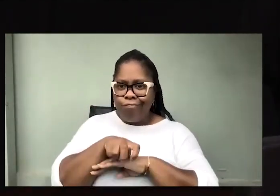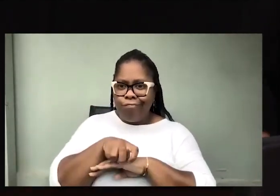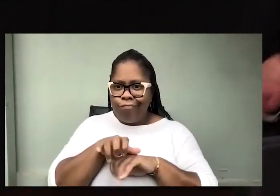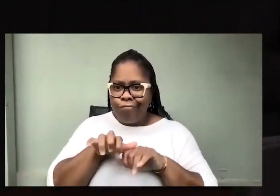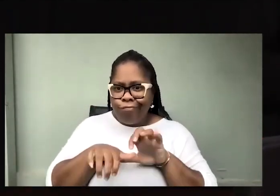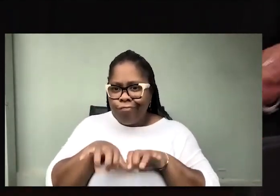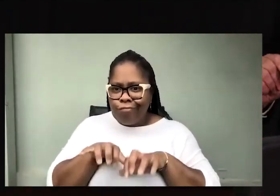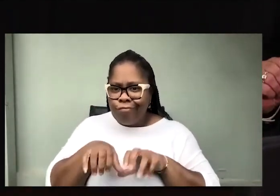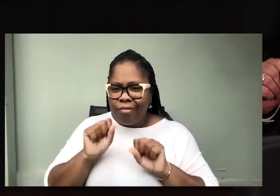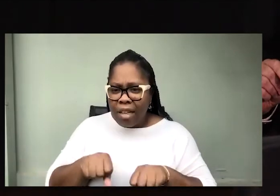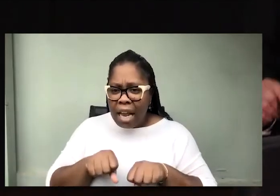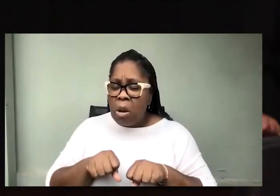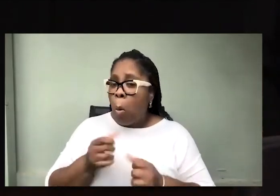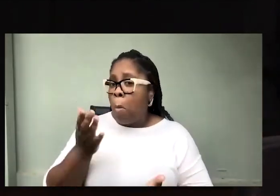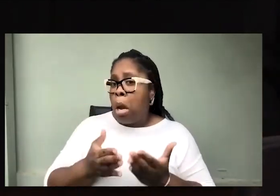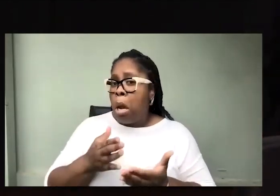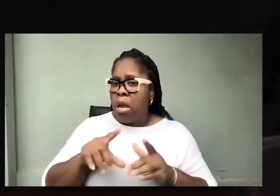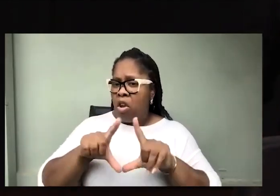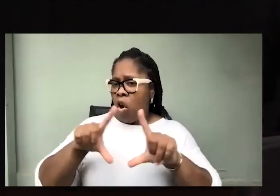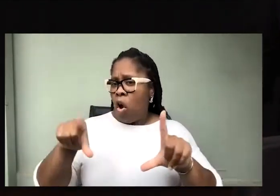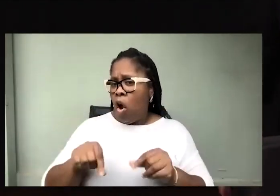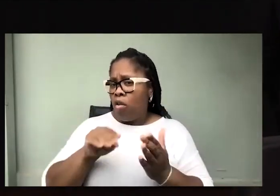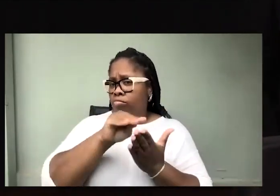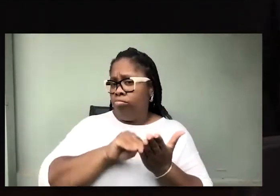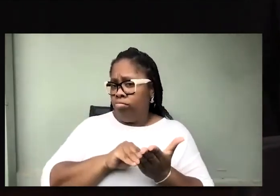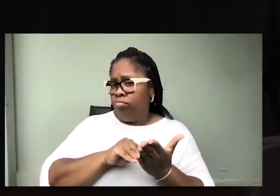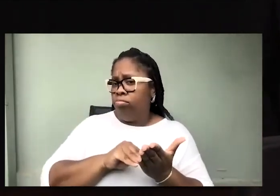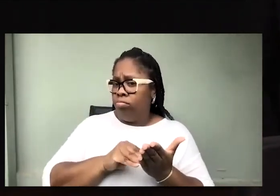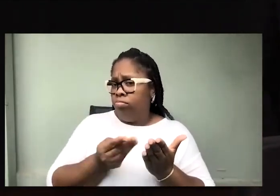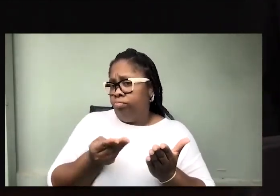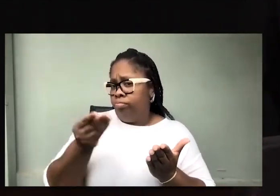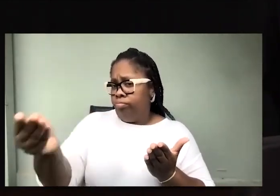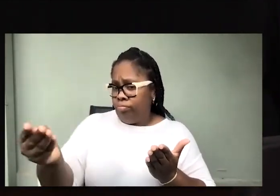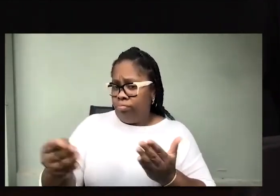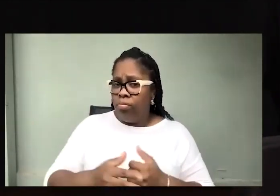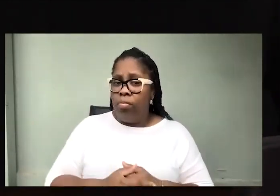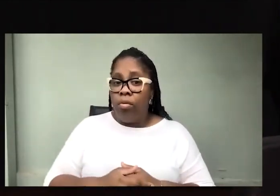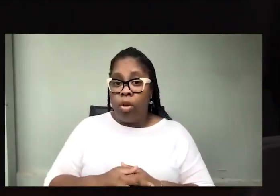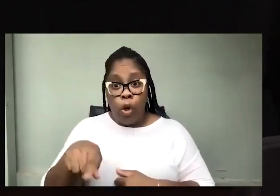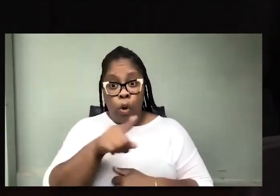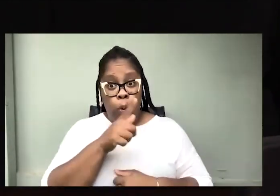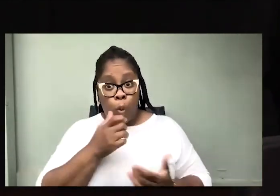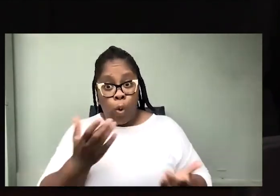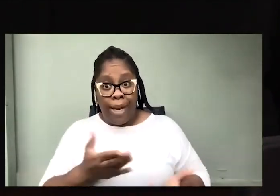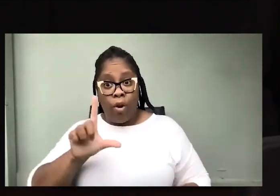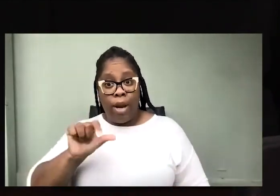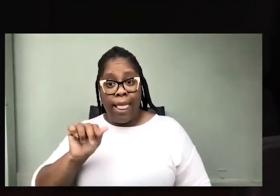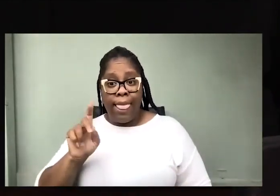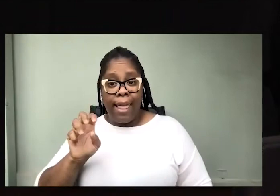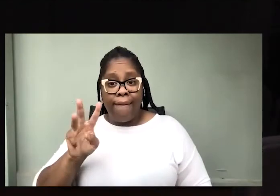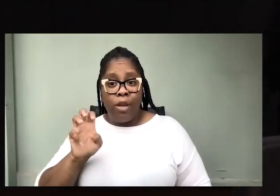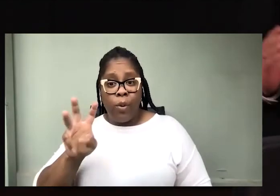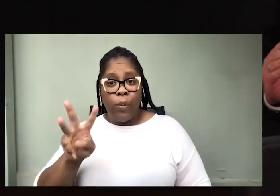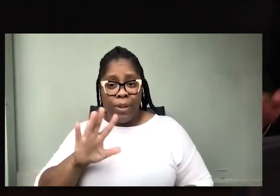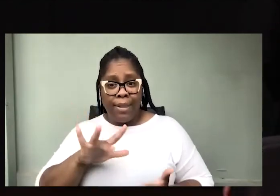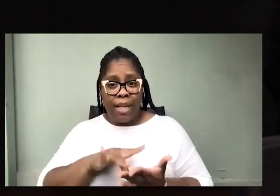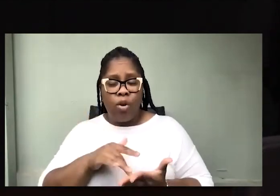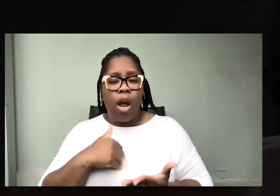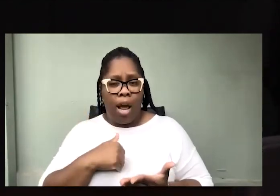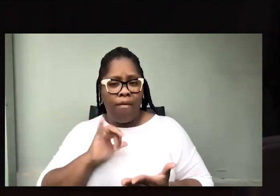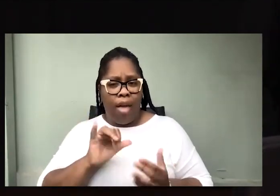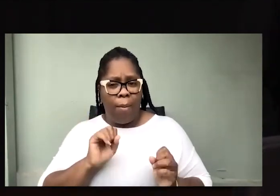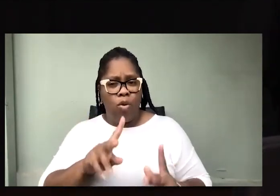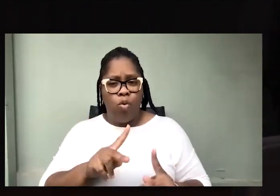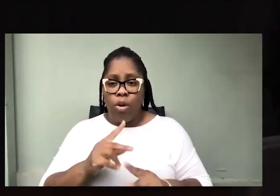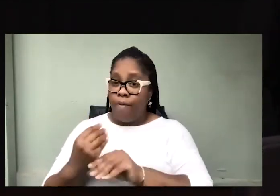be an opportunity to fill out a card. So those who are part of the Lakeview Center, that is the opportunity for that. Those virtually, go ahead and do